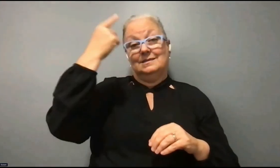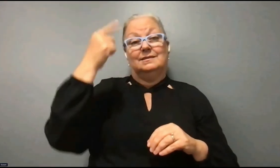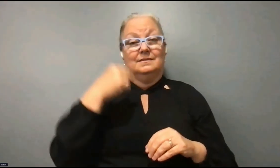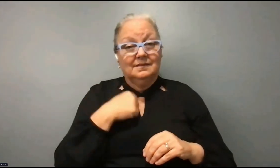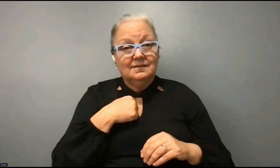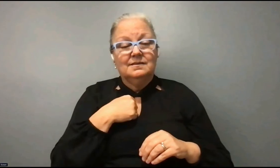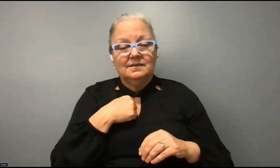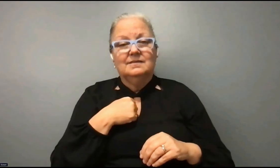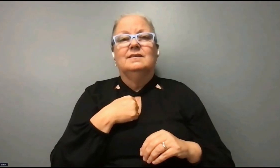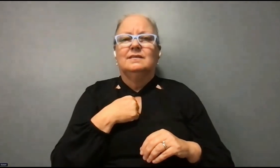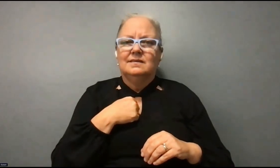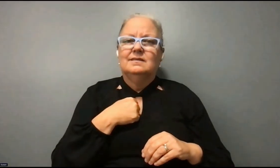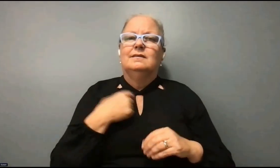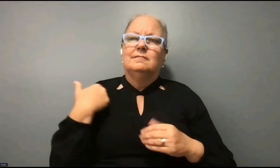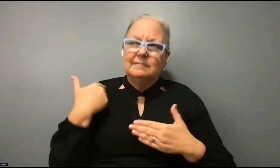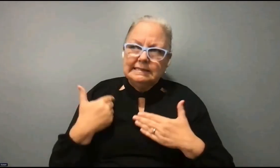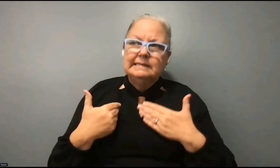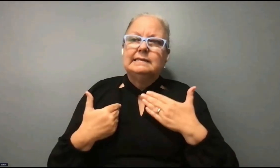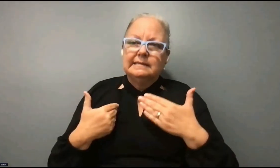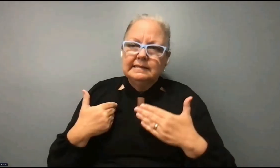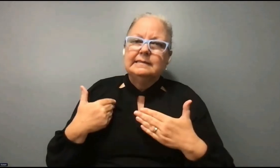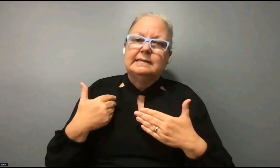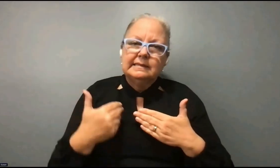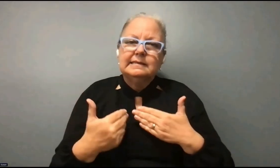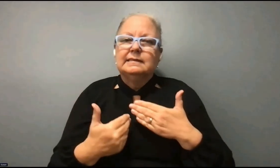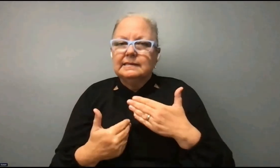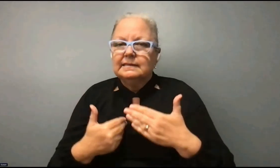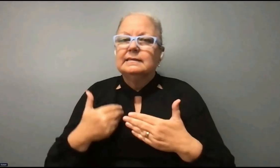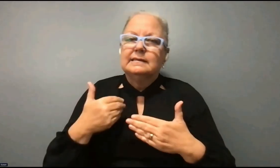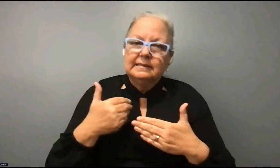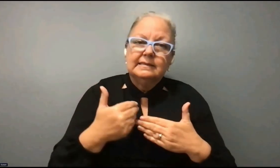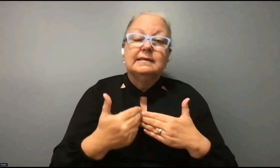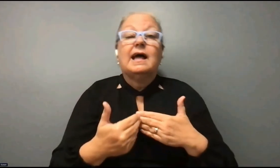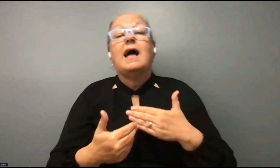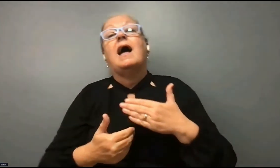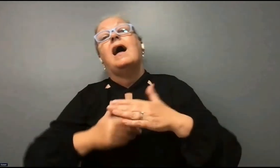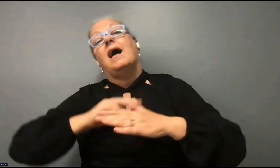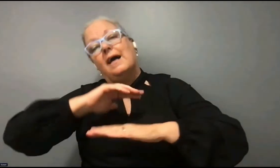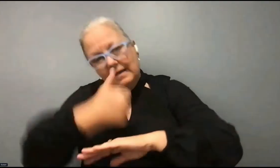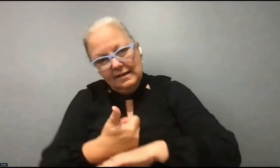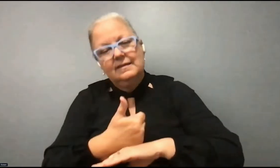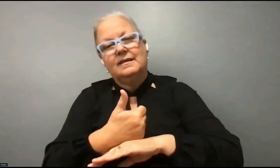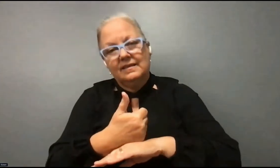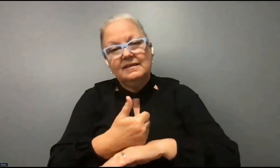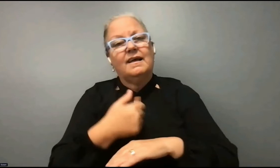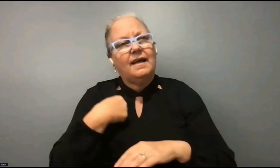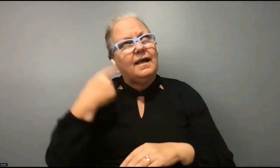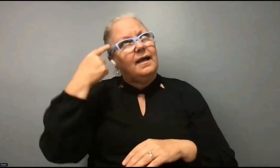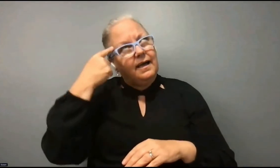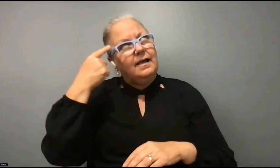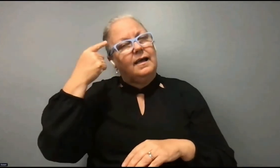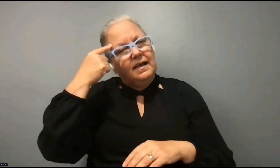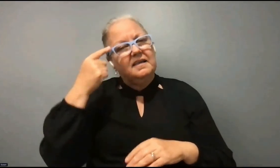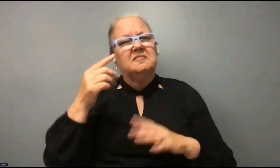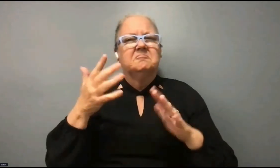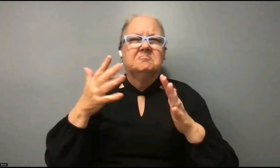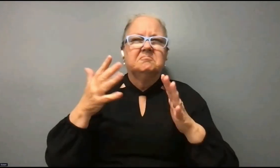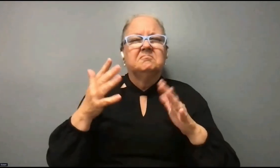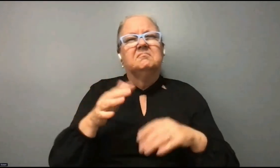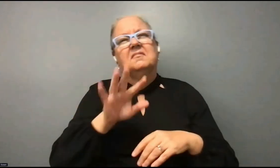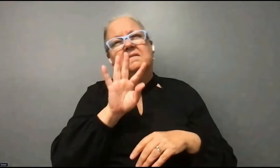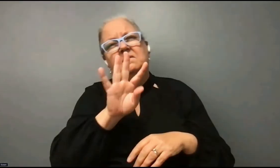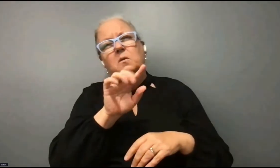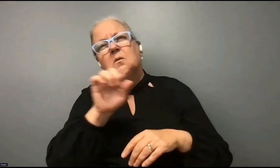until we really implemented. We've been thinking about it for the last 4-5 years until out of sudden